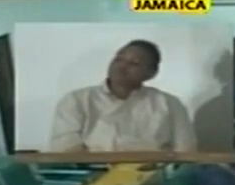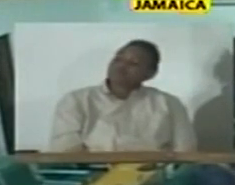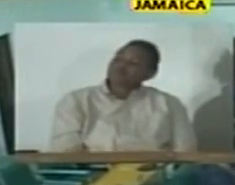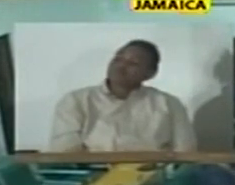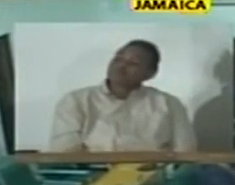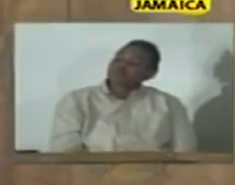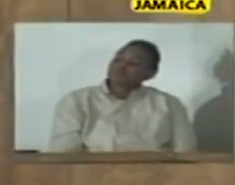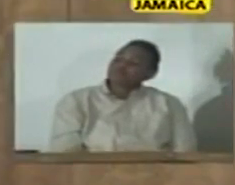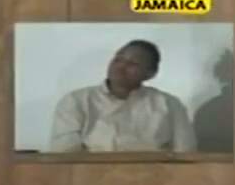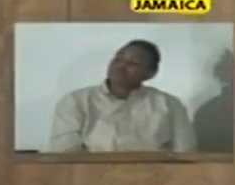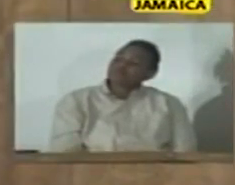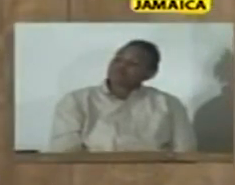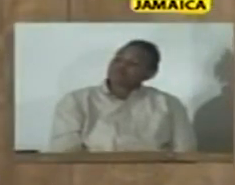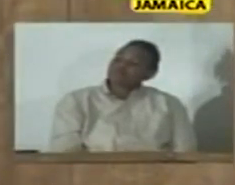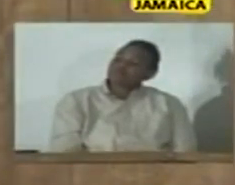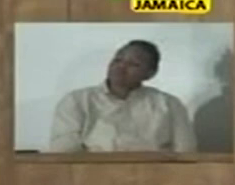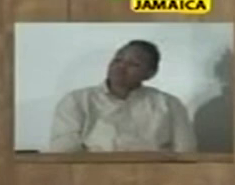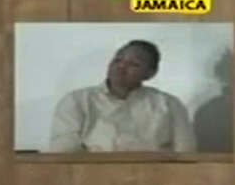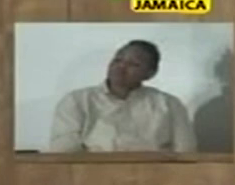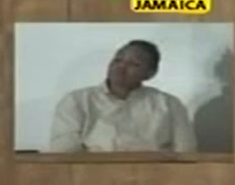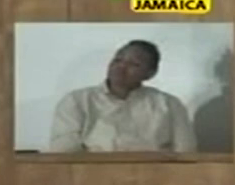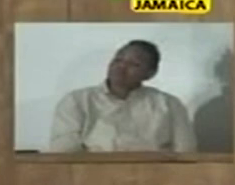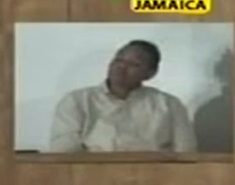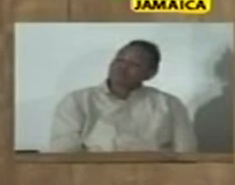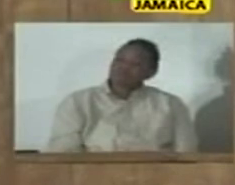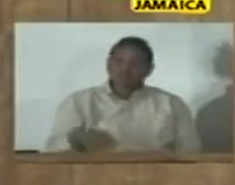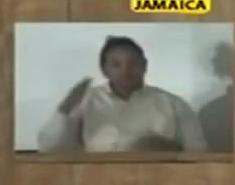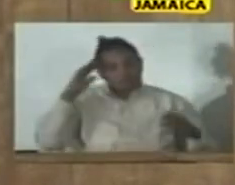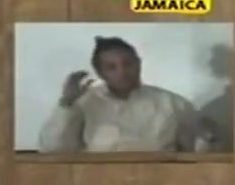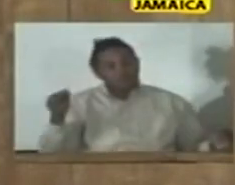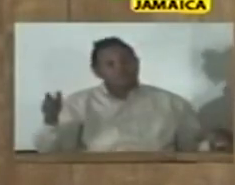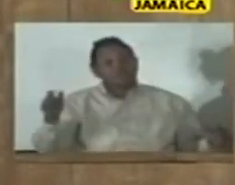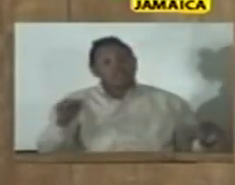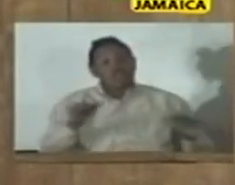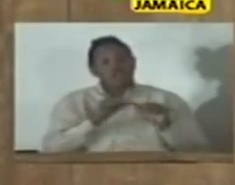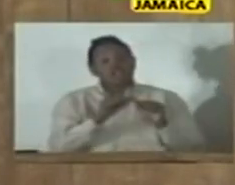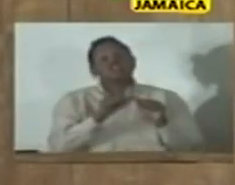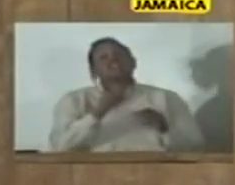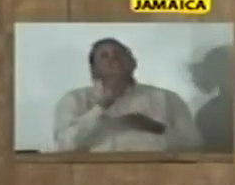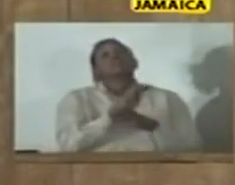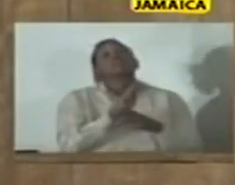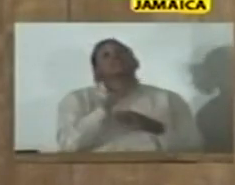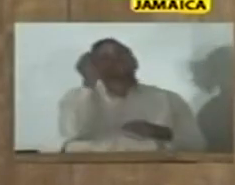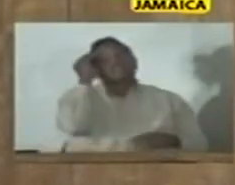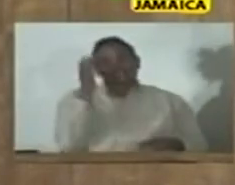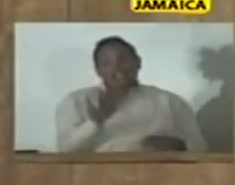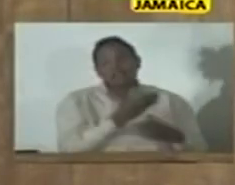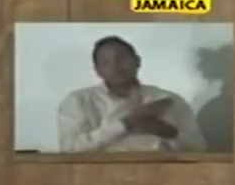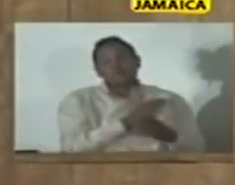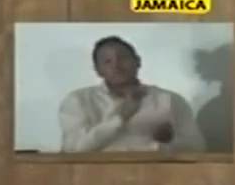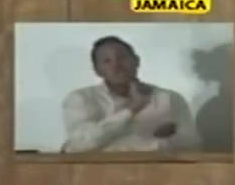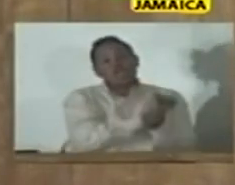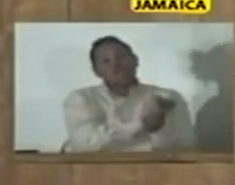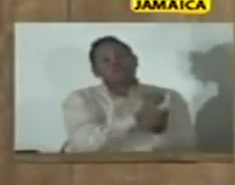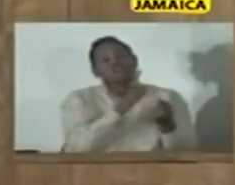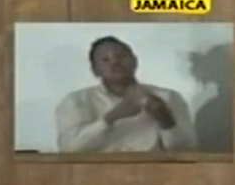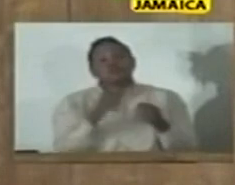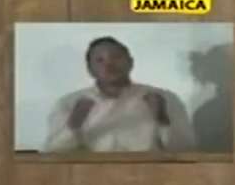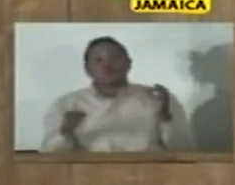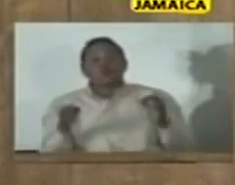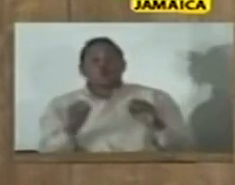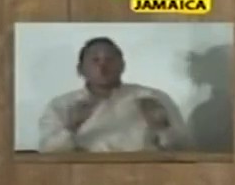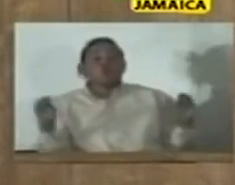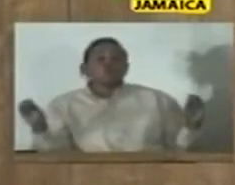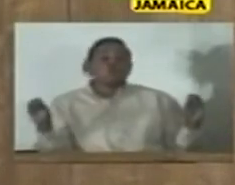Mr. President, may I continue? Because the minister said to me that between arrest and trial, there was